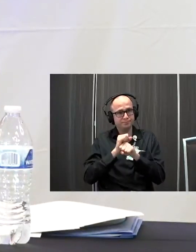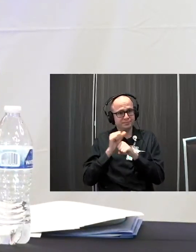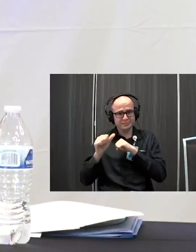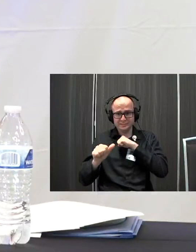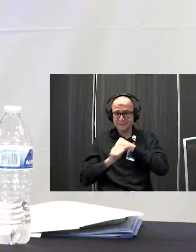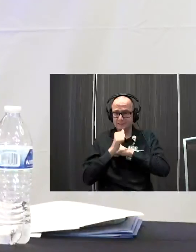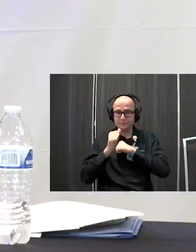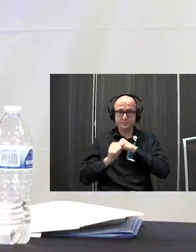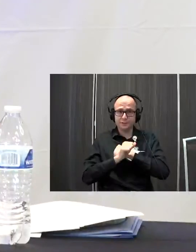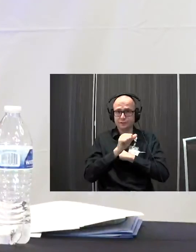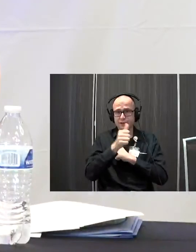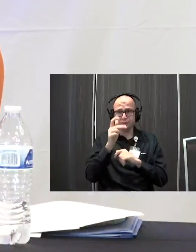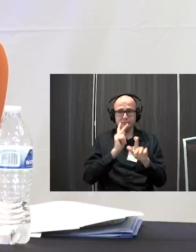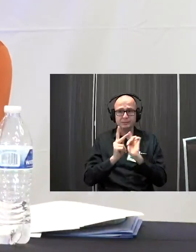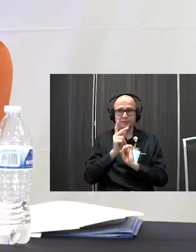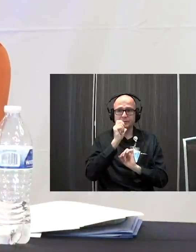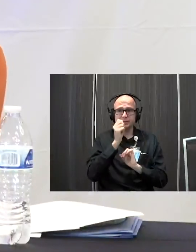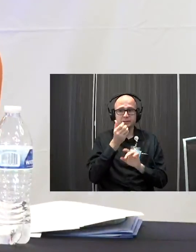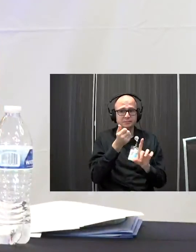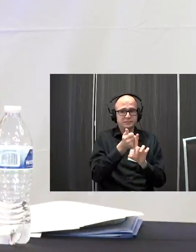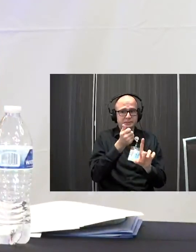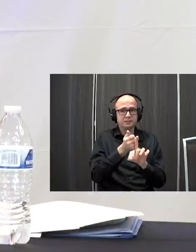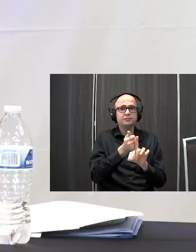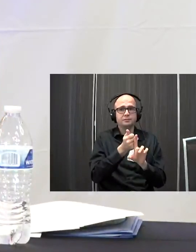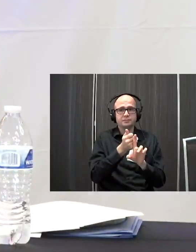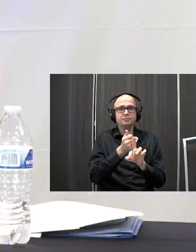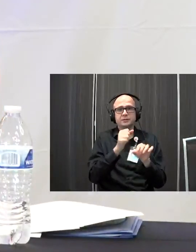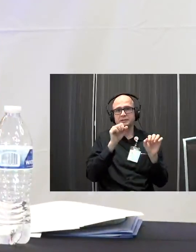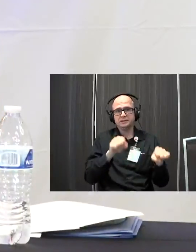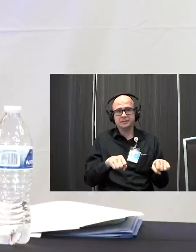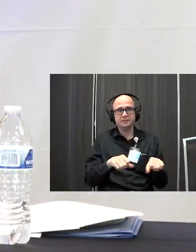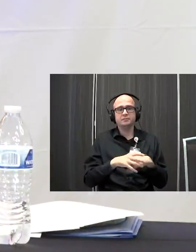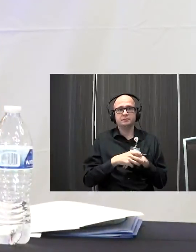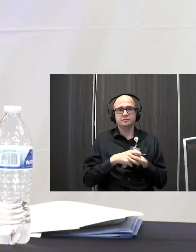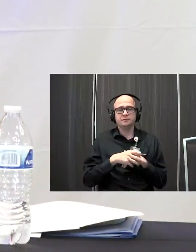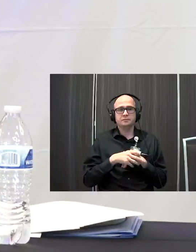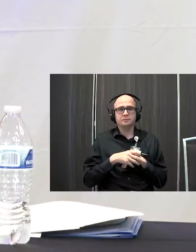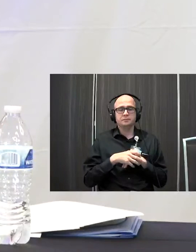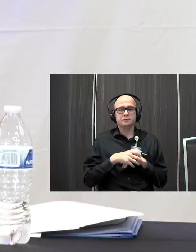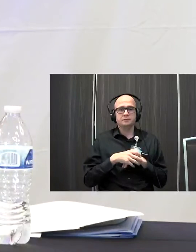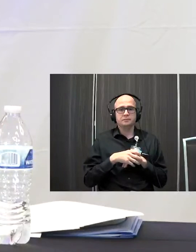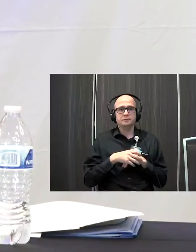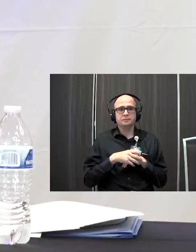danger, usually to others, not typically himself, but he can be. And